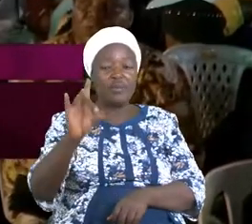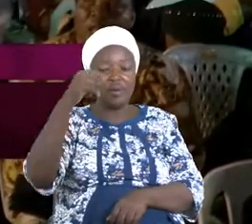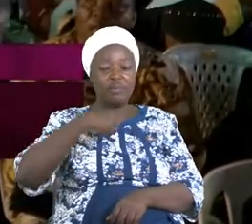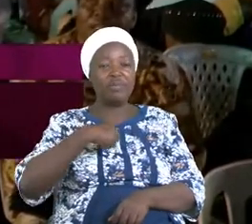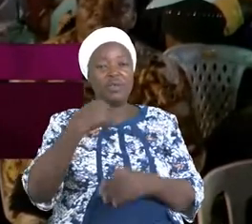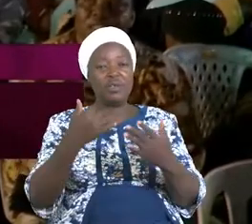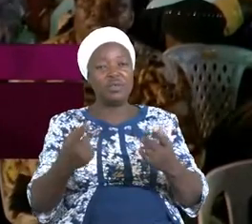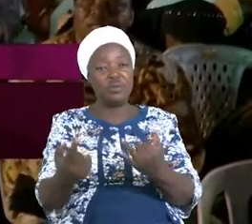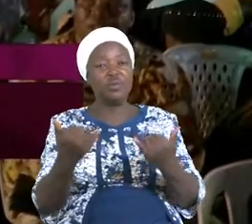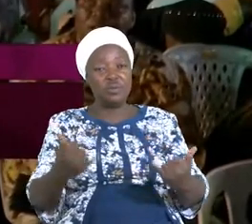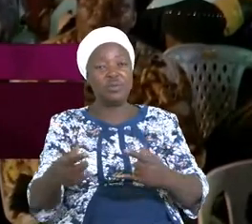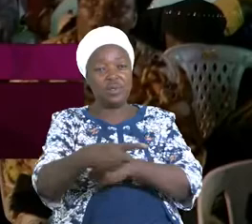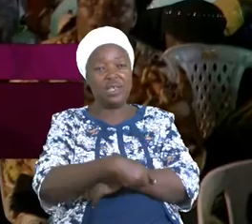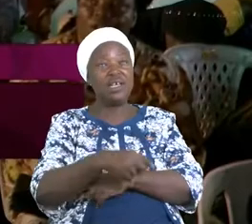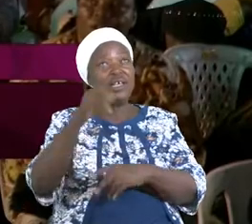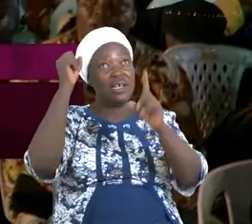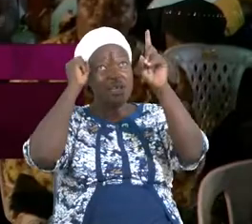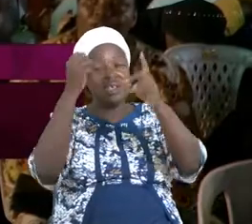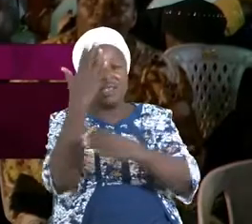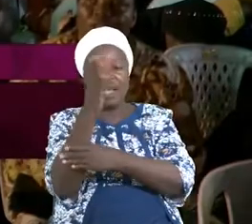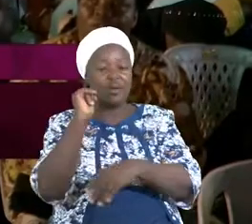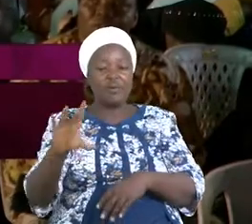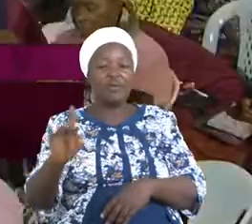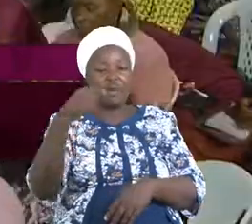His hands will locate me today.